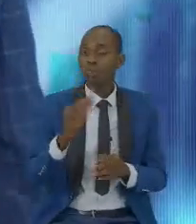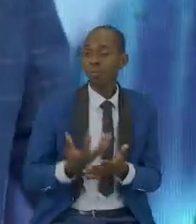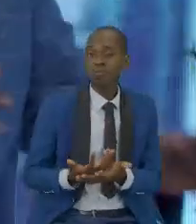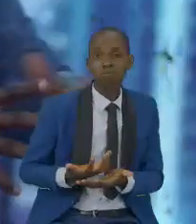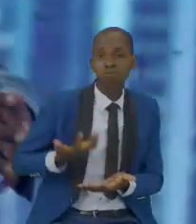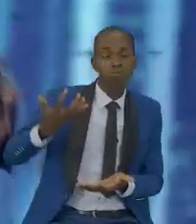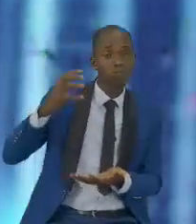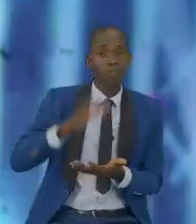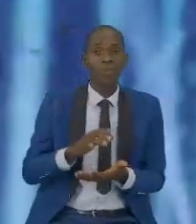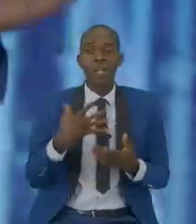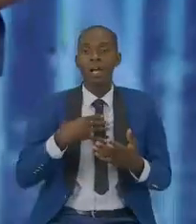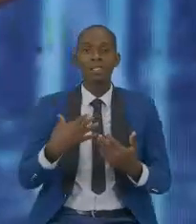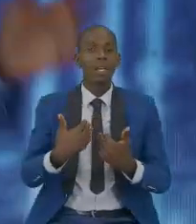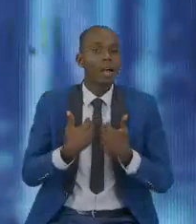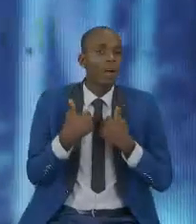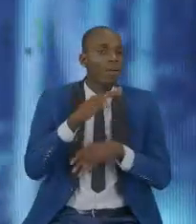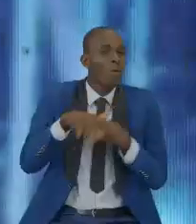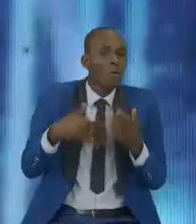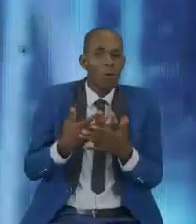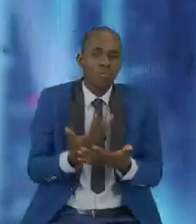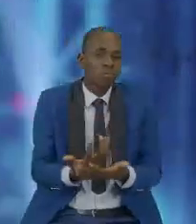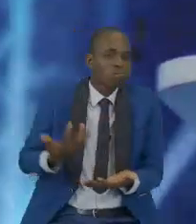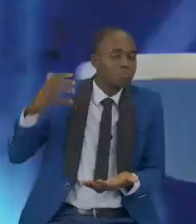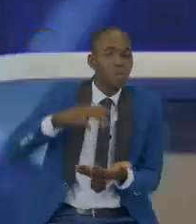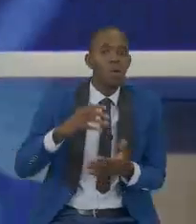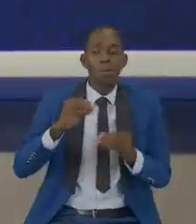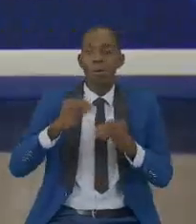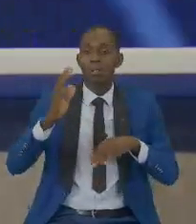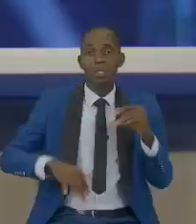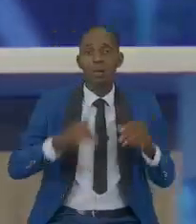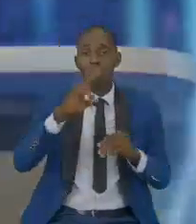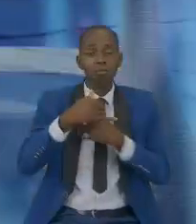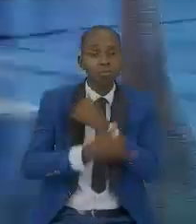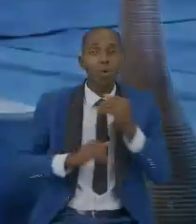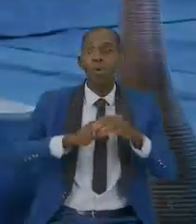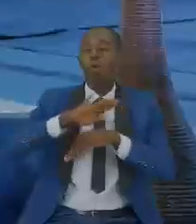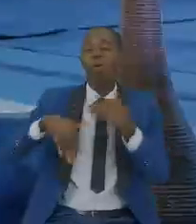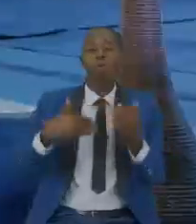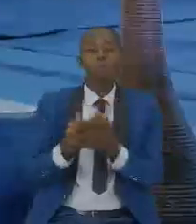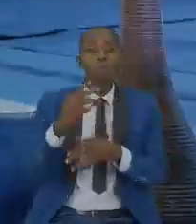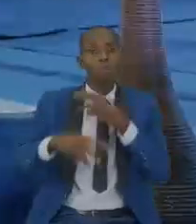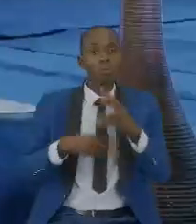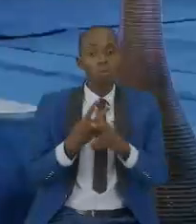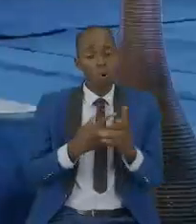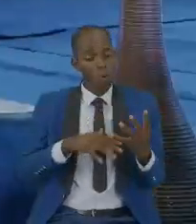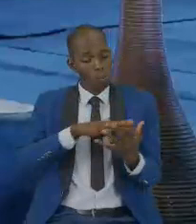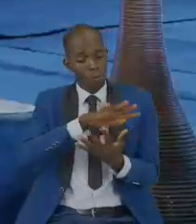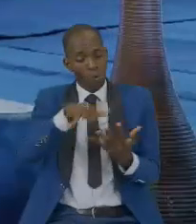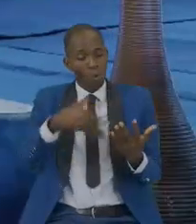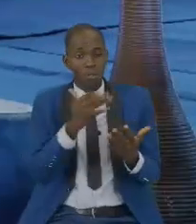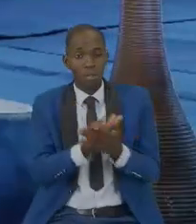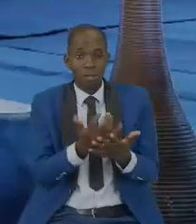to have all the wealth of your continent, all that still will not redeem your